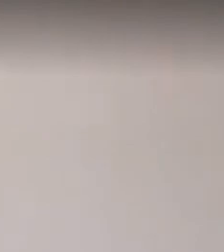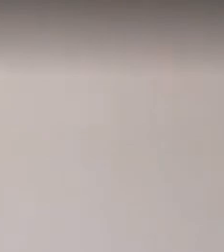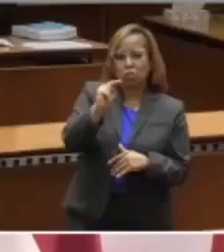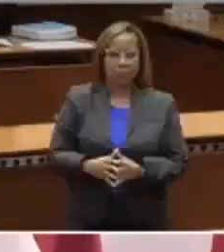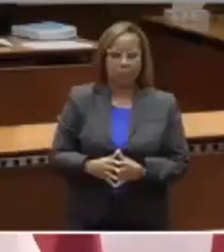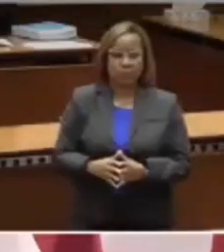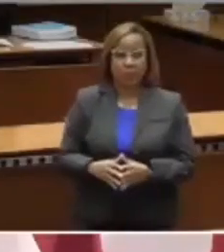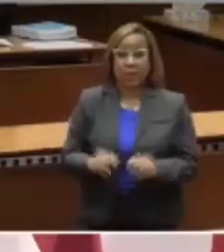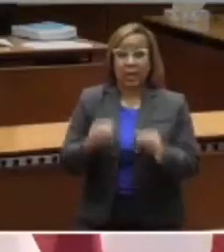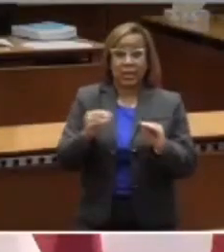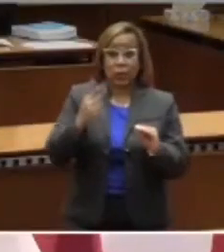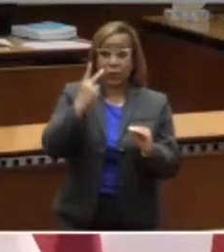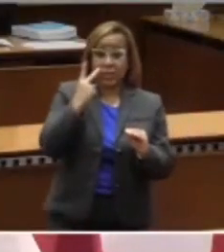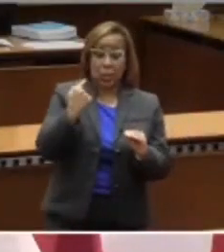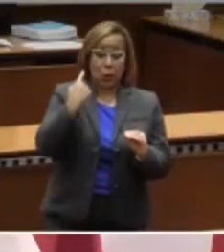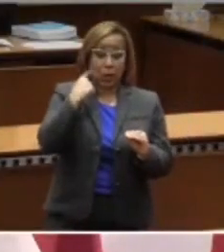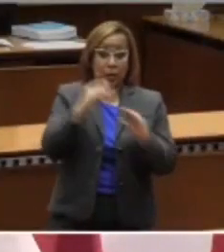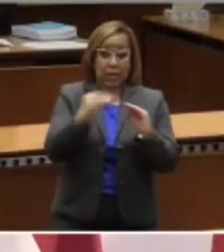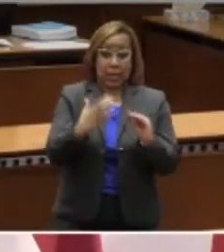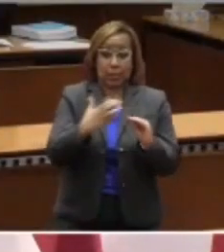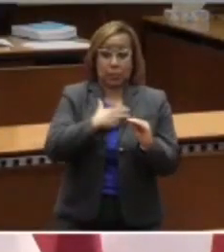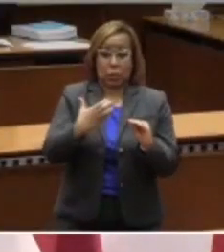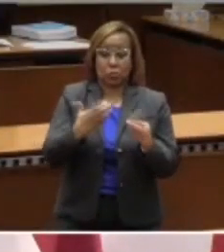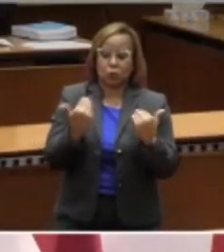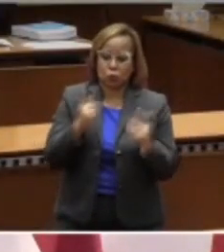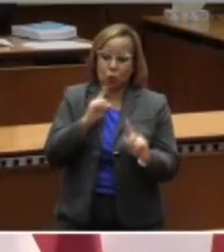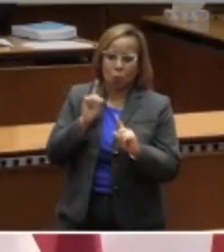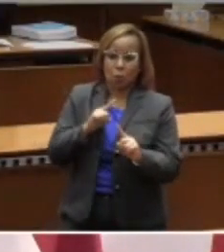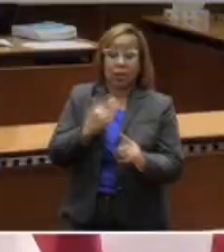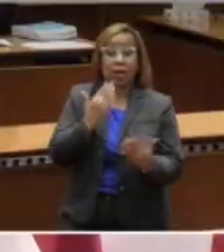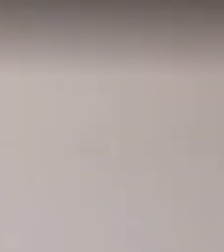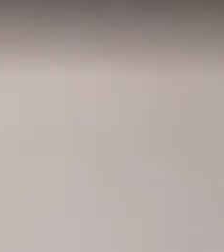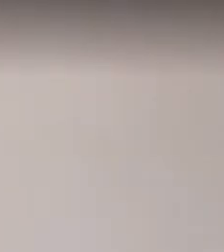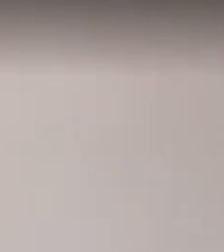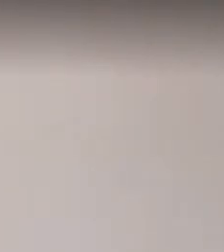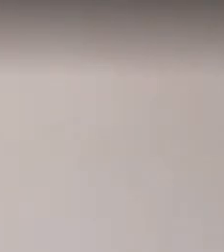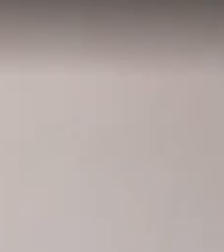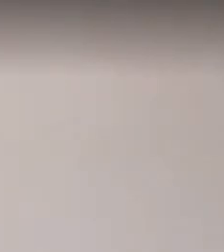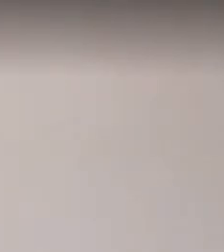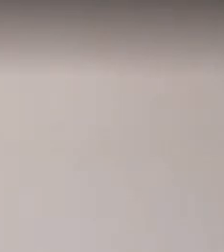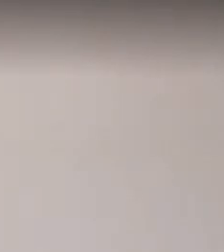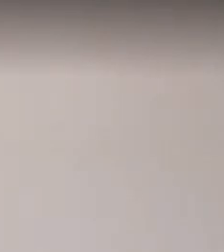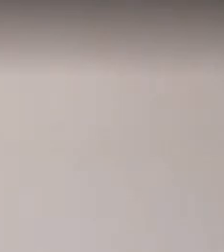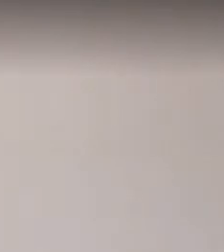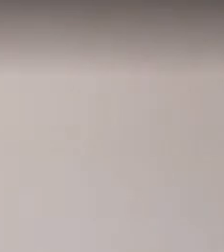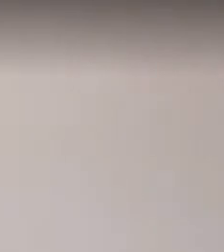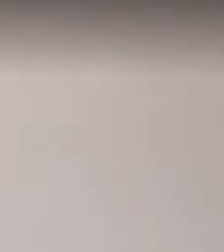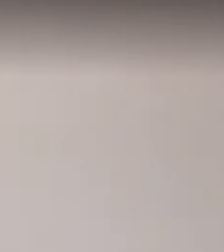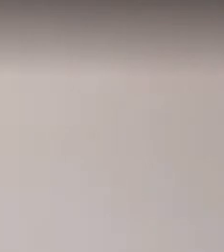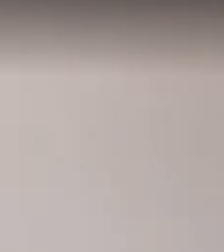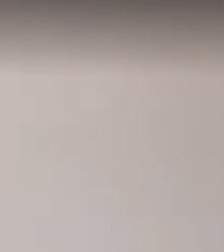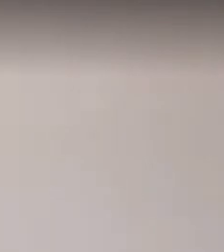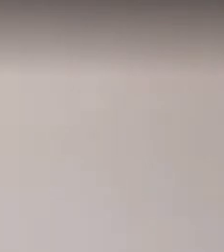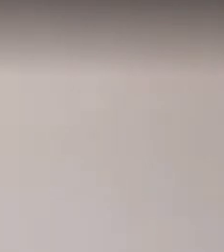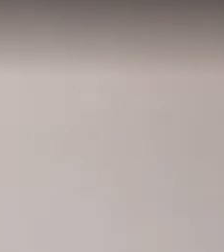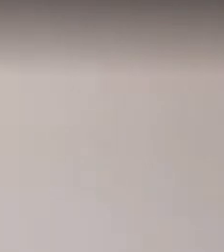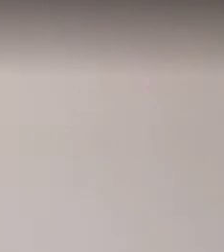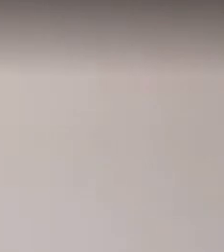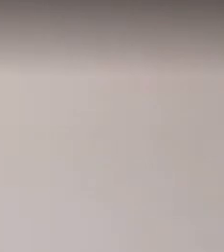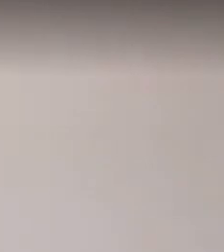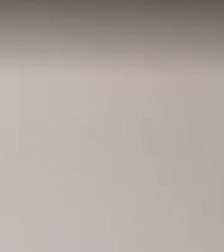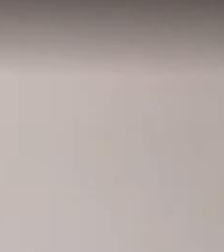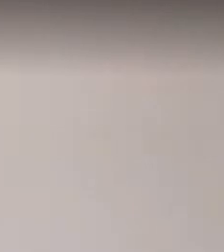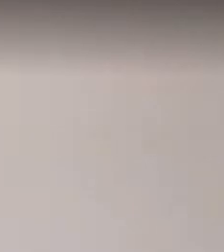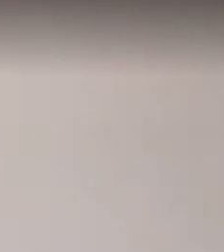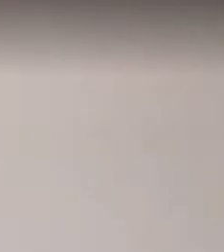Either hearing or hearing any objections, so ordered. Thank you, Madam President. I now move to adopt the resolution by the same